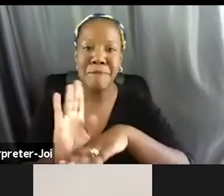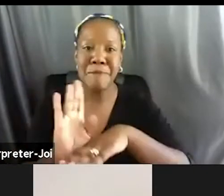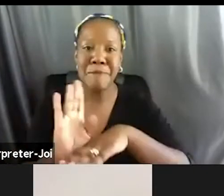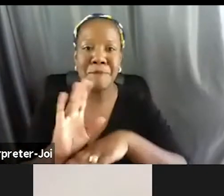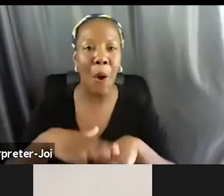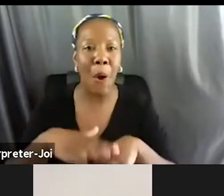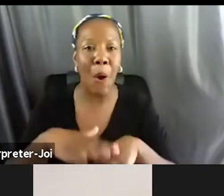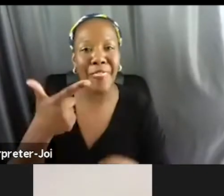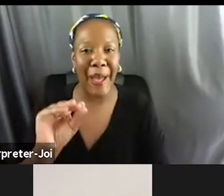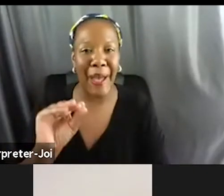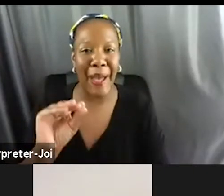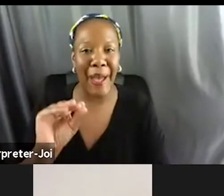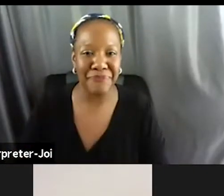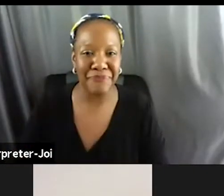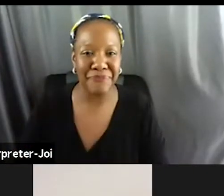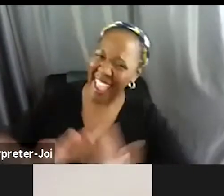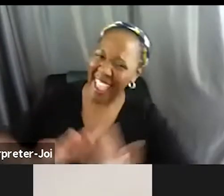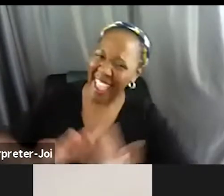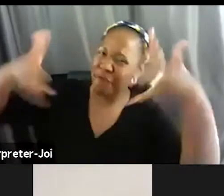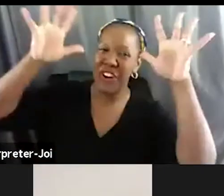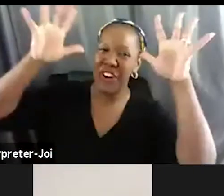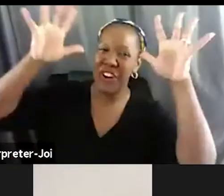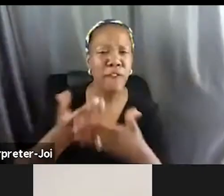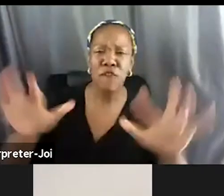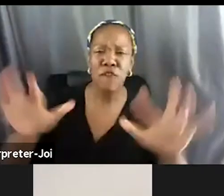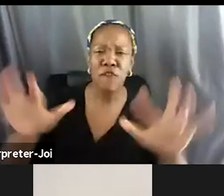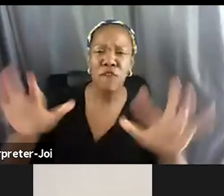Fantastic. And free because the kids are gone.